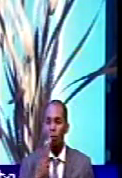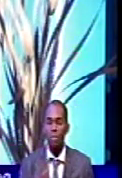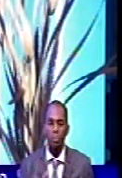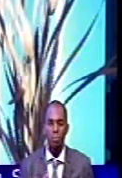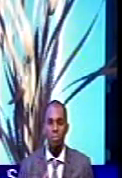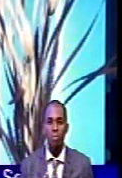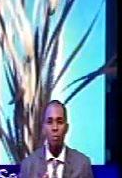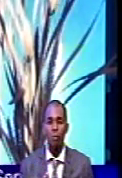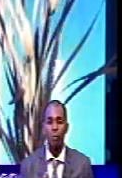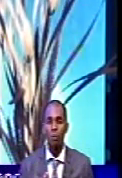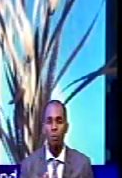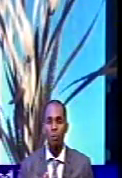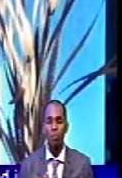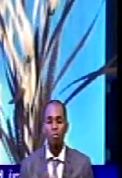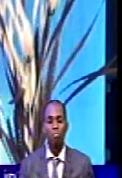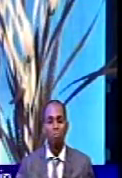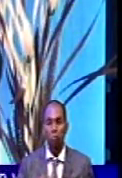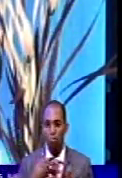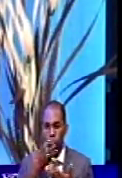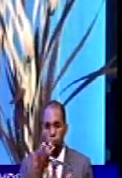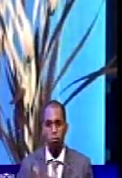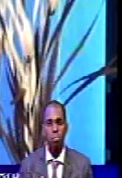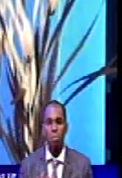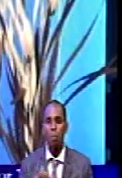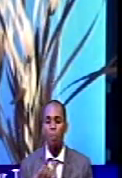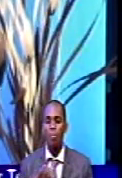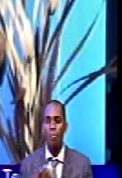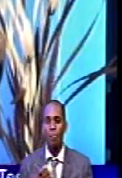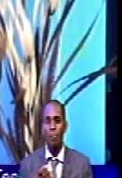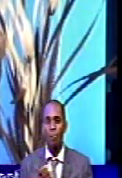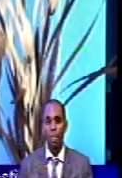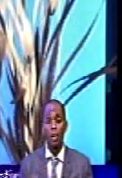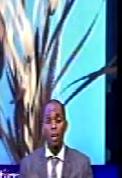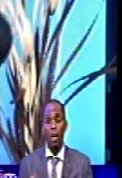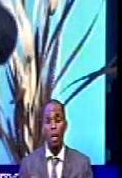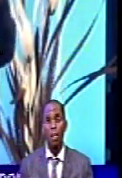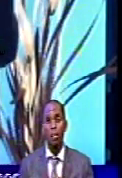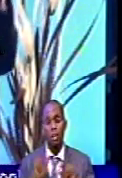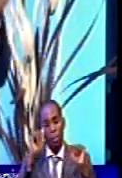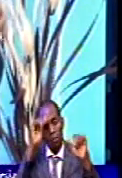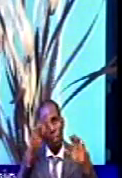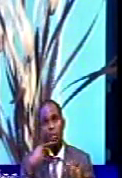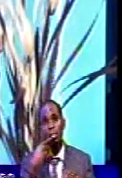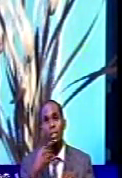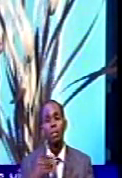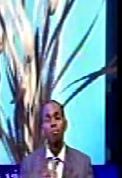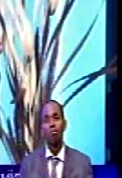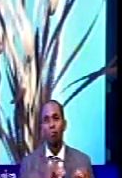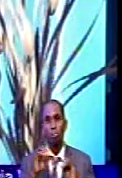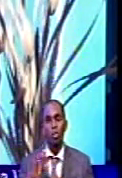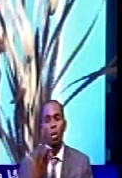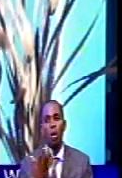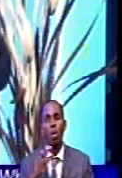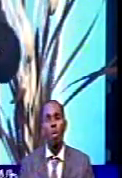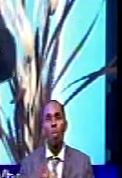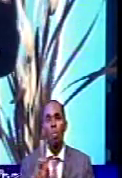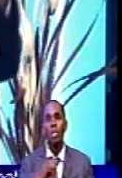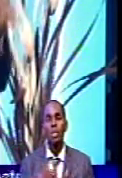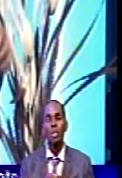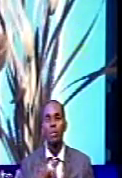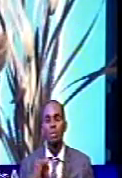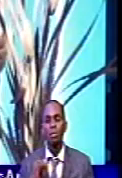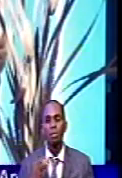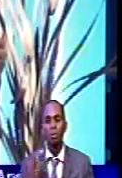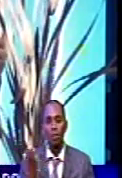since July was taken away on Friday till now. God has